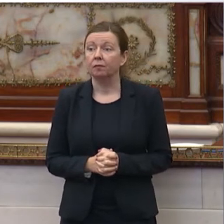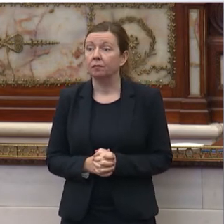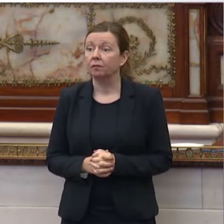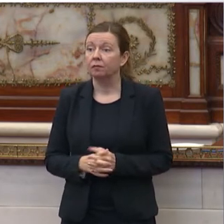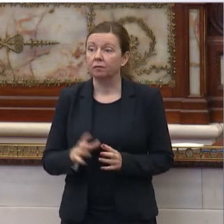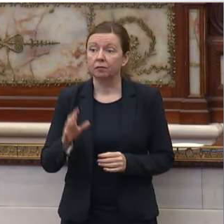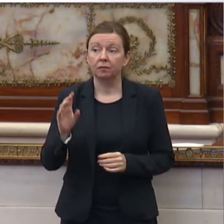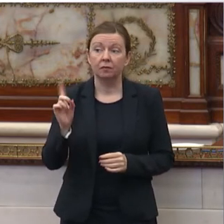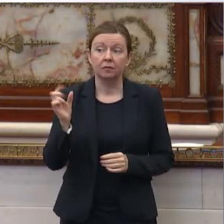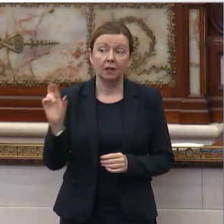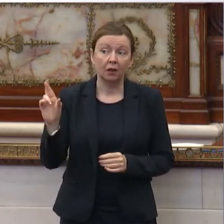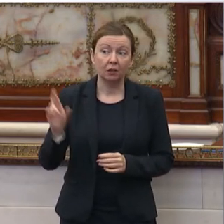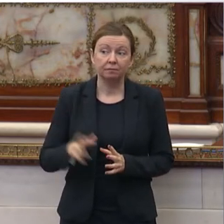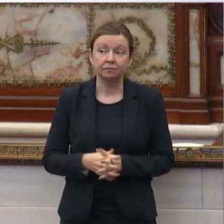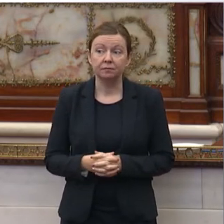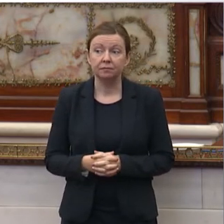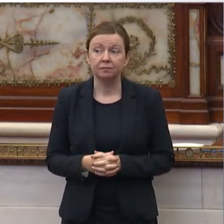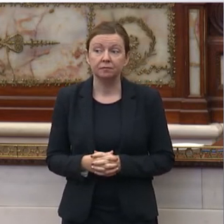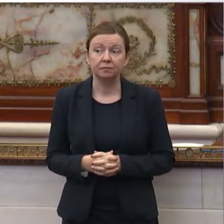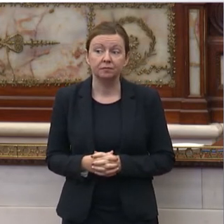Becker.